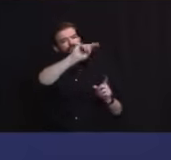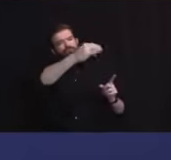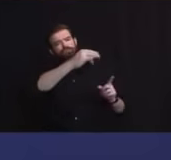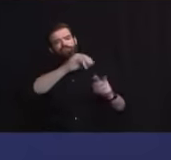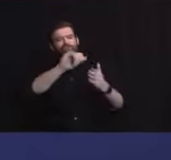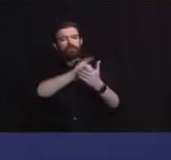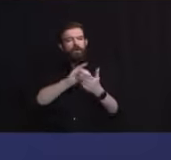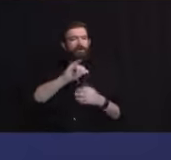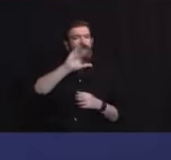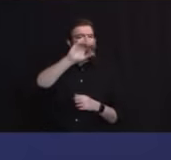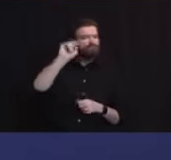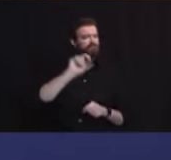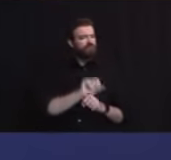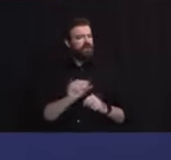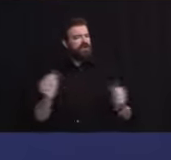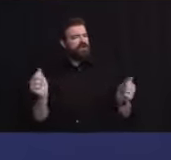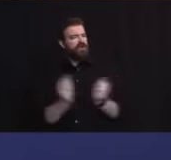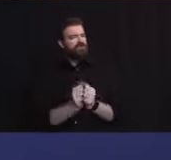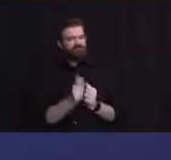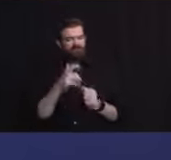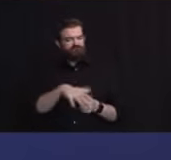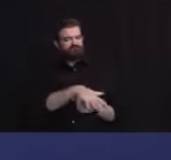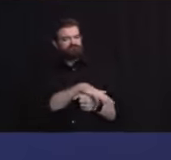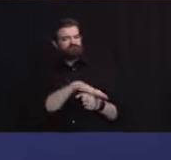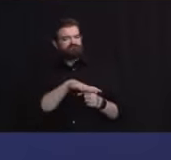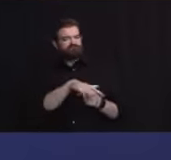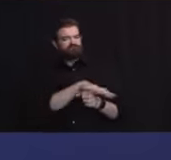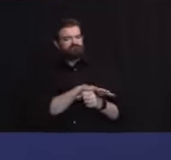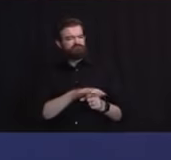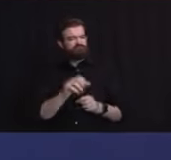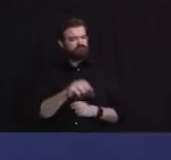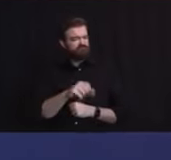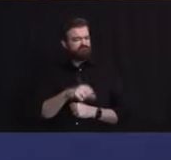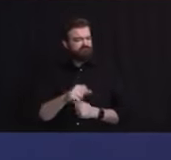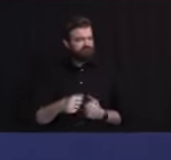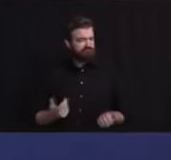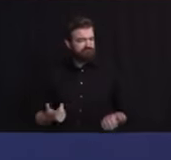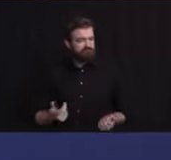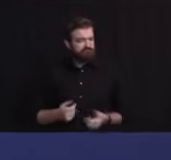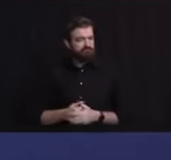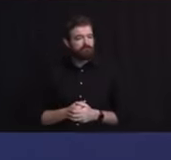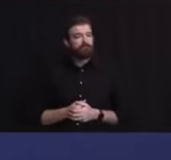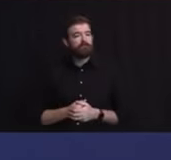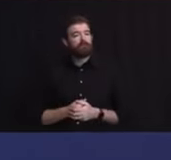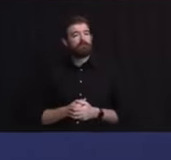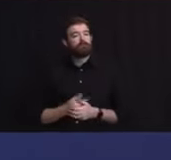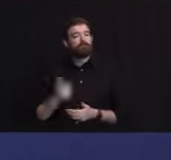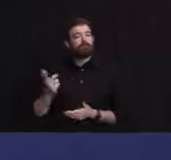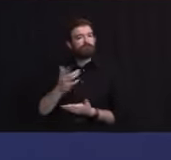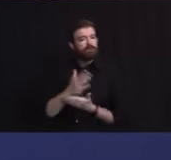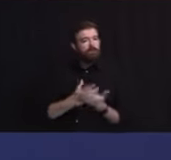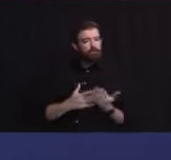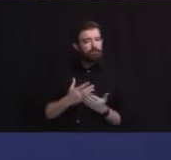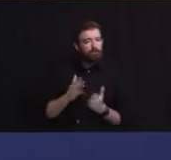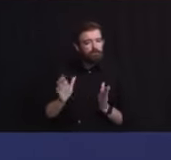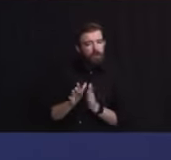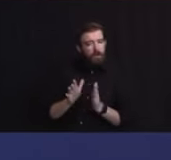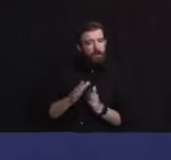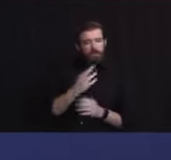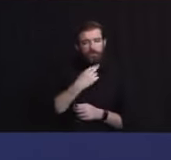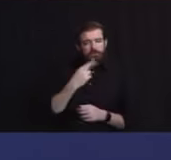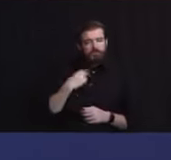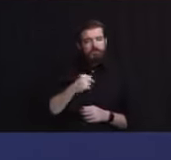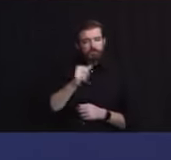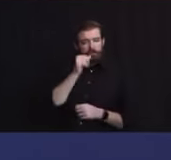Then I'd like to ask what your message is to small restaurants and bars. Some small venues, some small restaurants, small bars will not